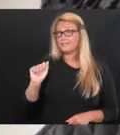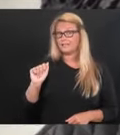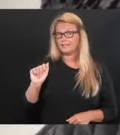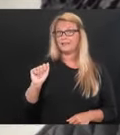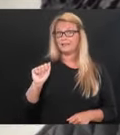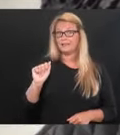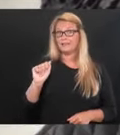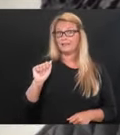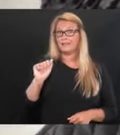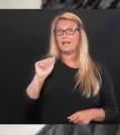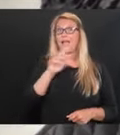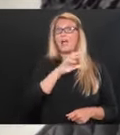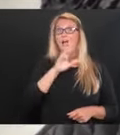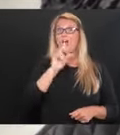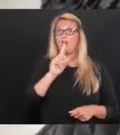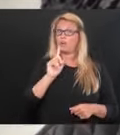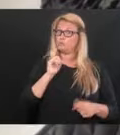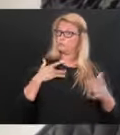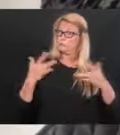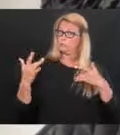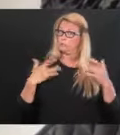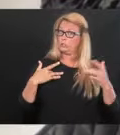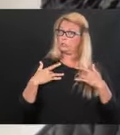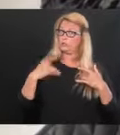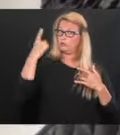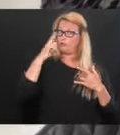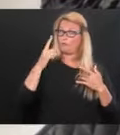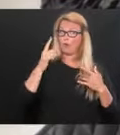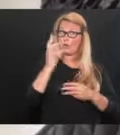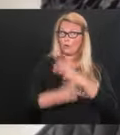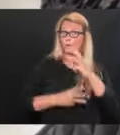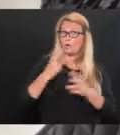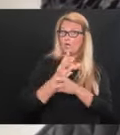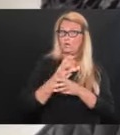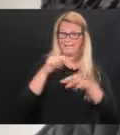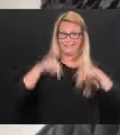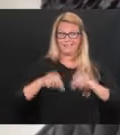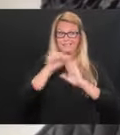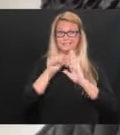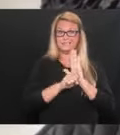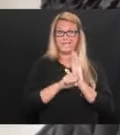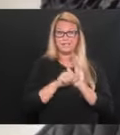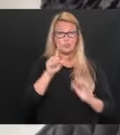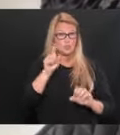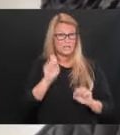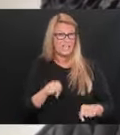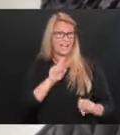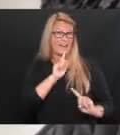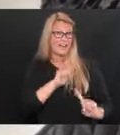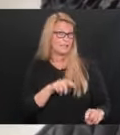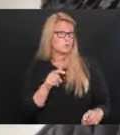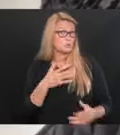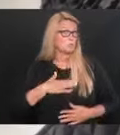are concerns for the country and the world, but also specifically the state. So if you guys could touch upon that, I'd really appreciate it.